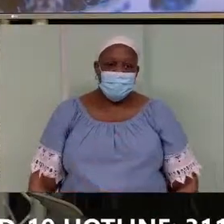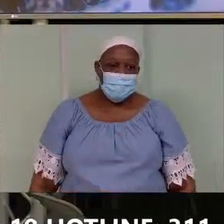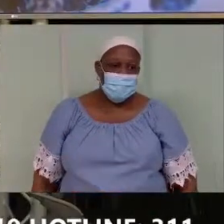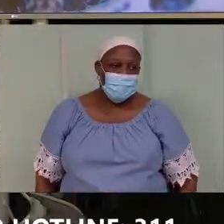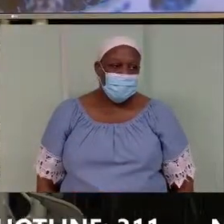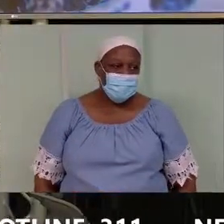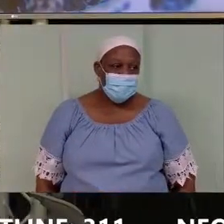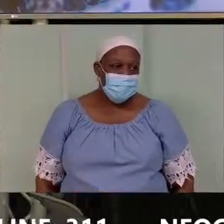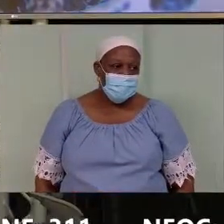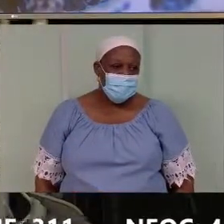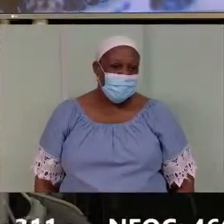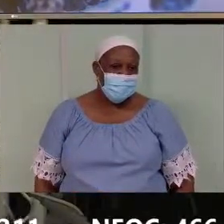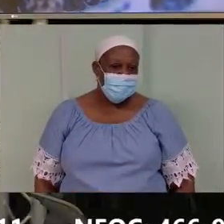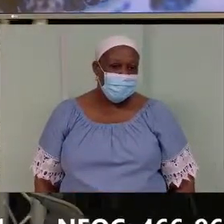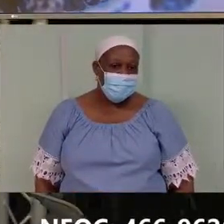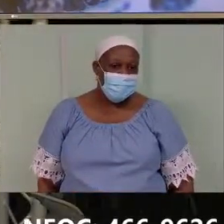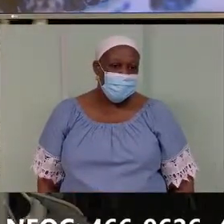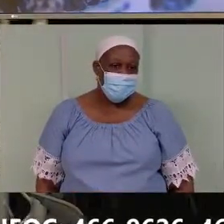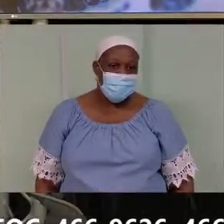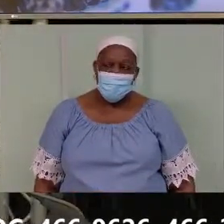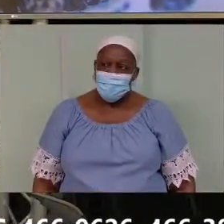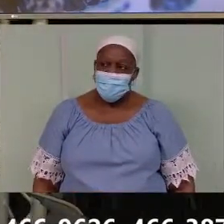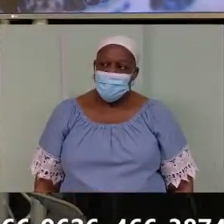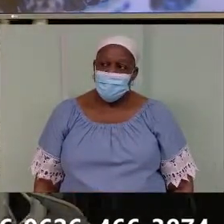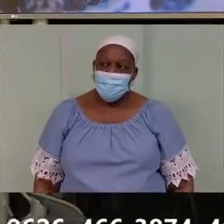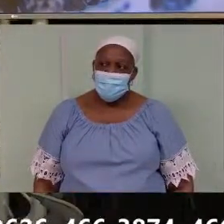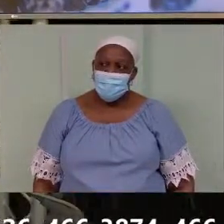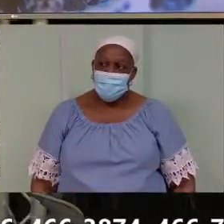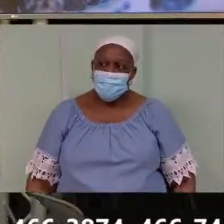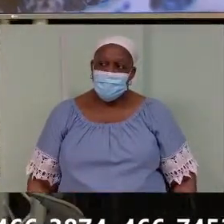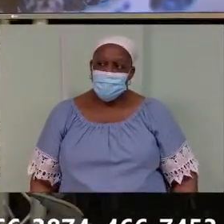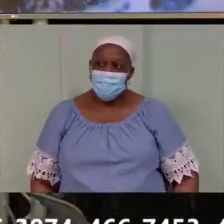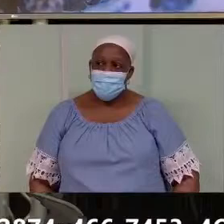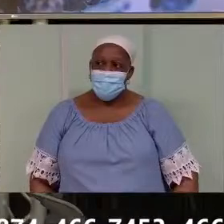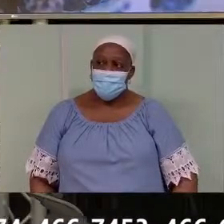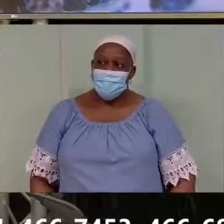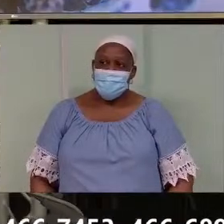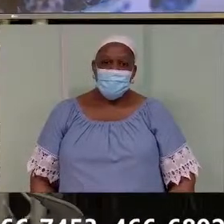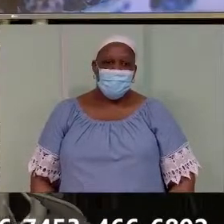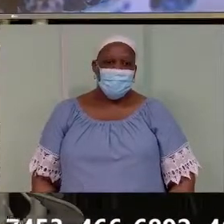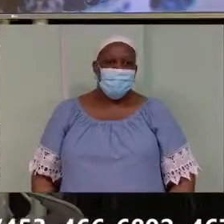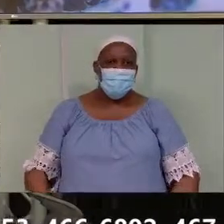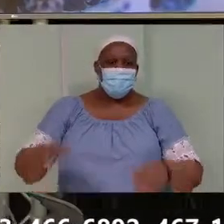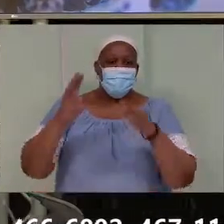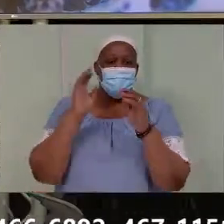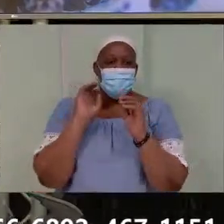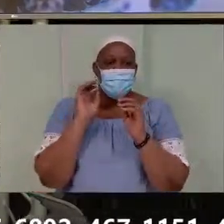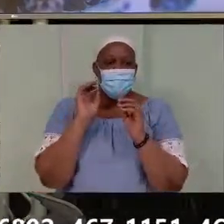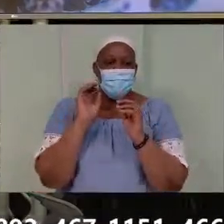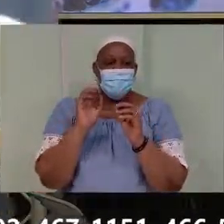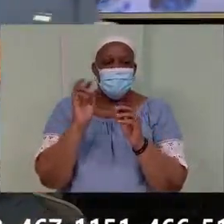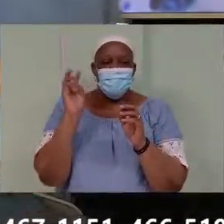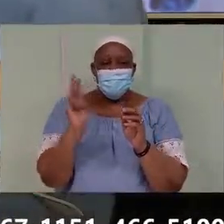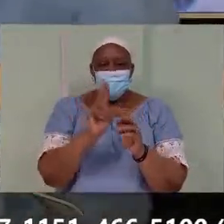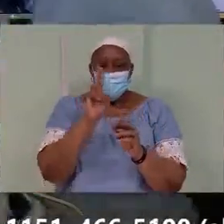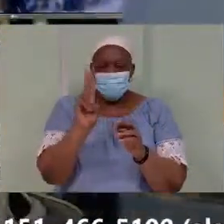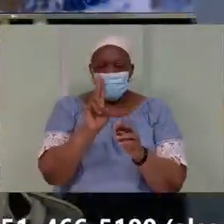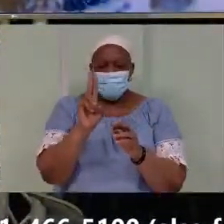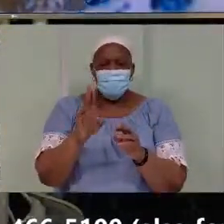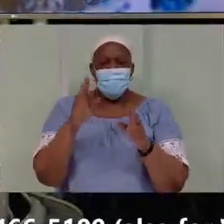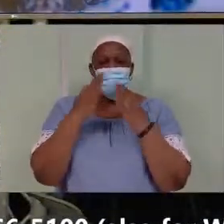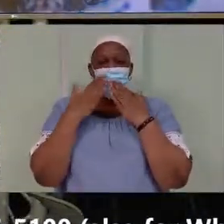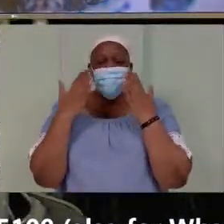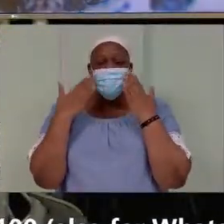that are not advocating the widespread use of masks. Dr. Wilkinson.